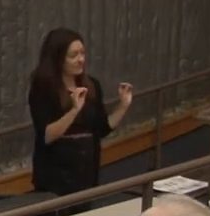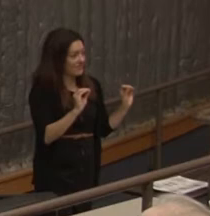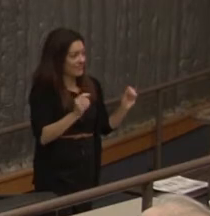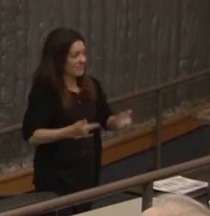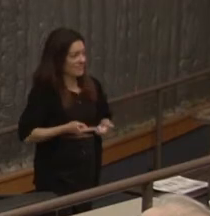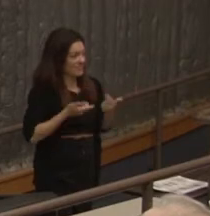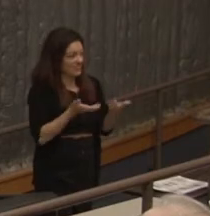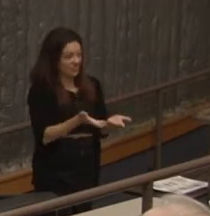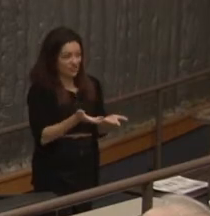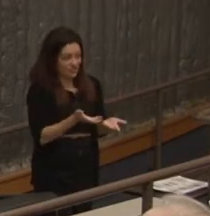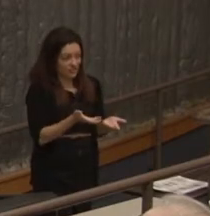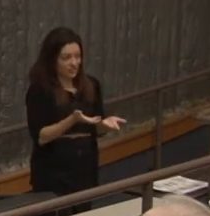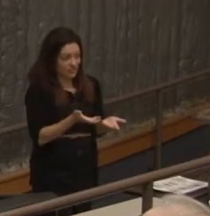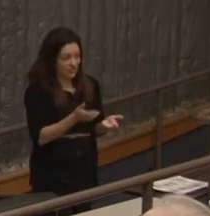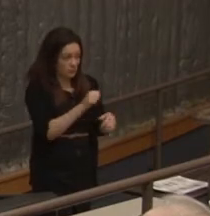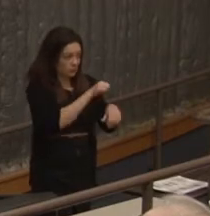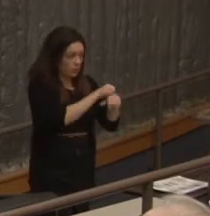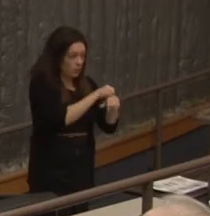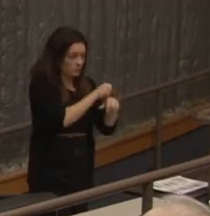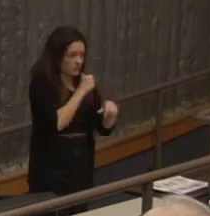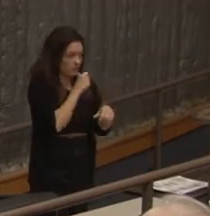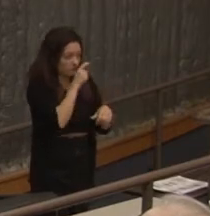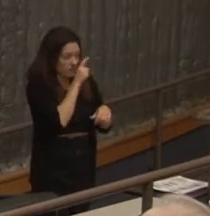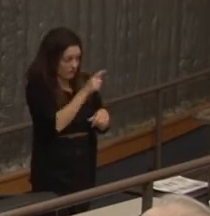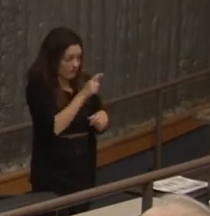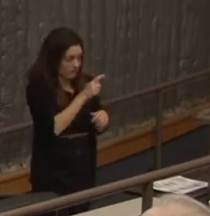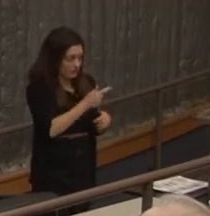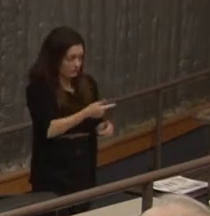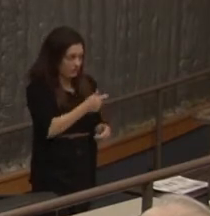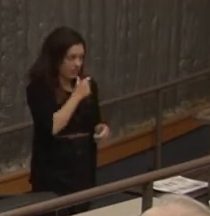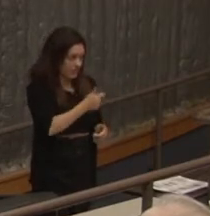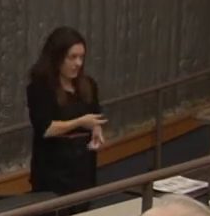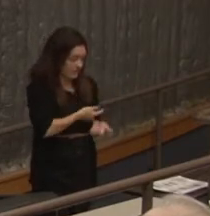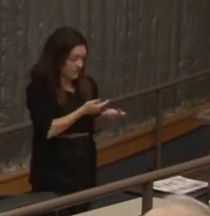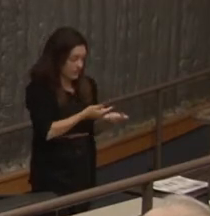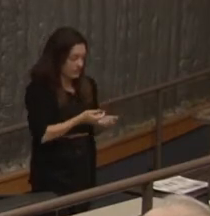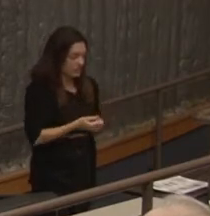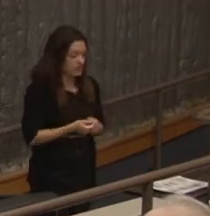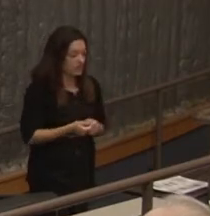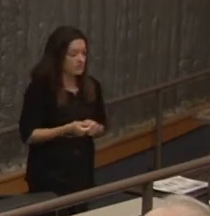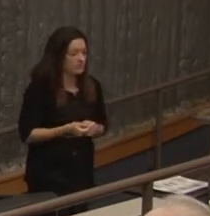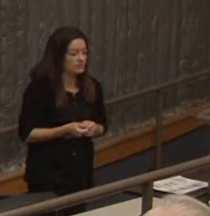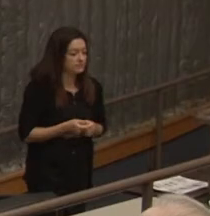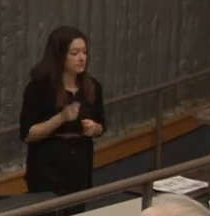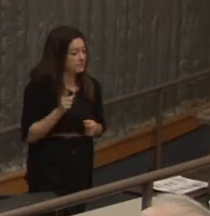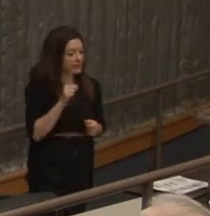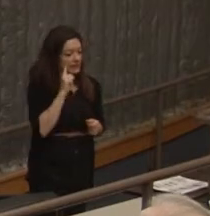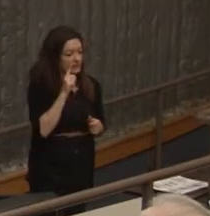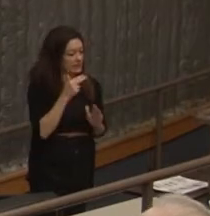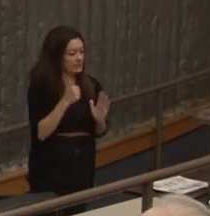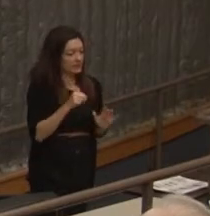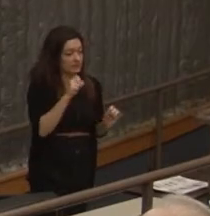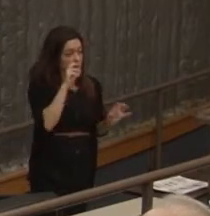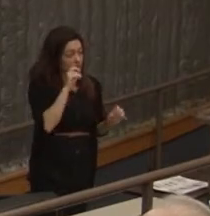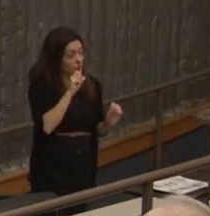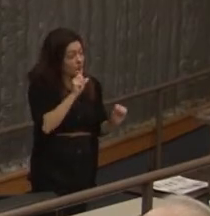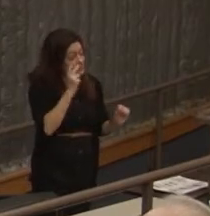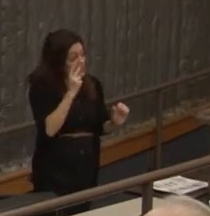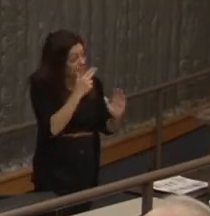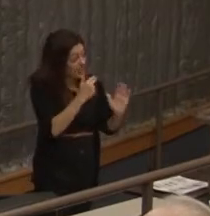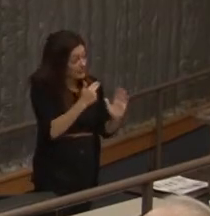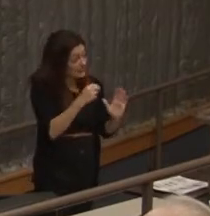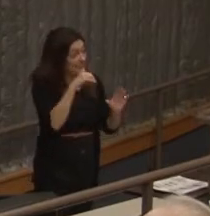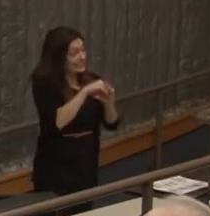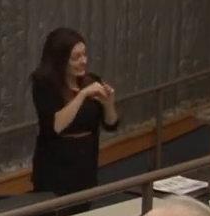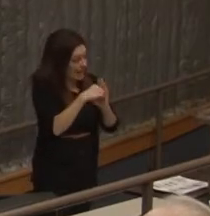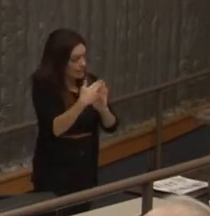something even more extraordinary, which I think is wonderful in this painting. There's a painting within a painting. This is